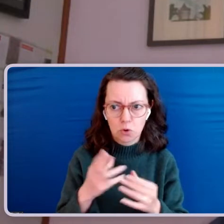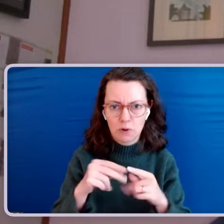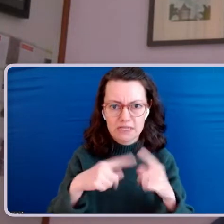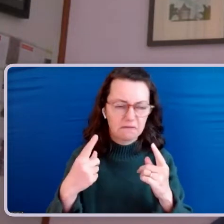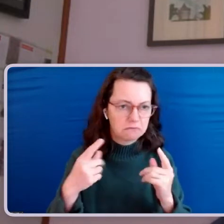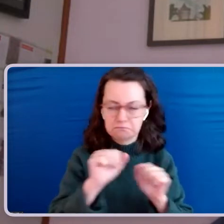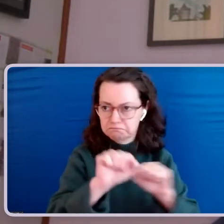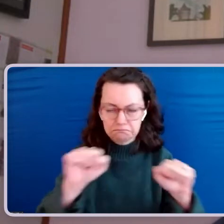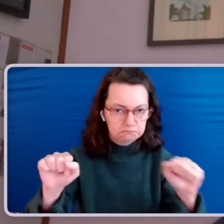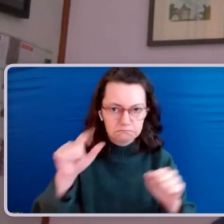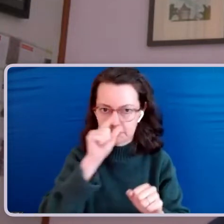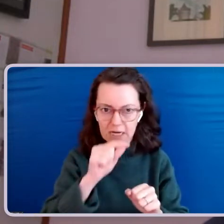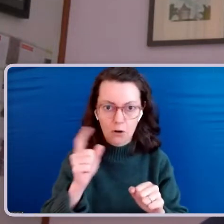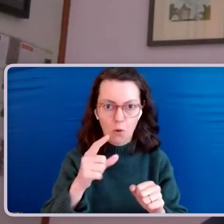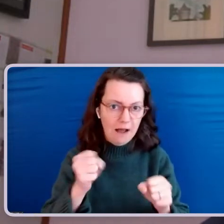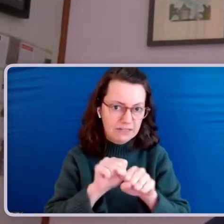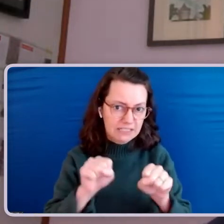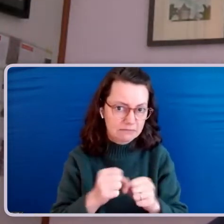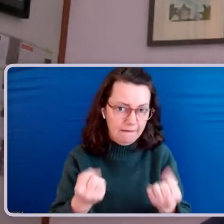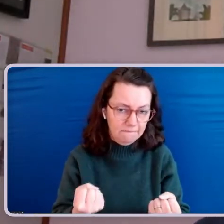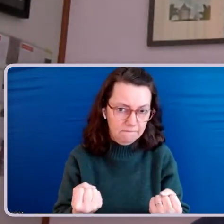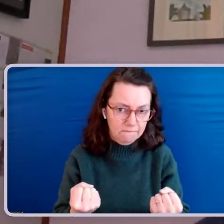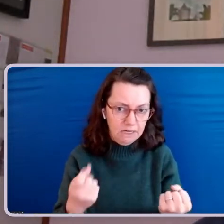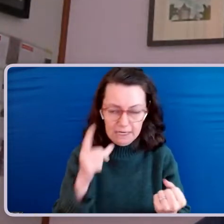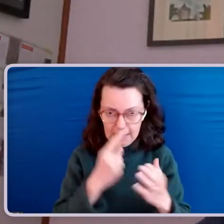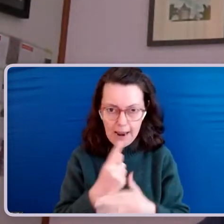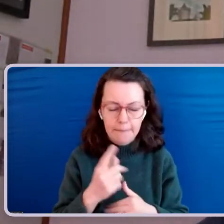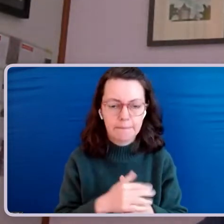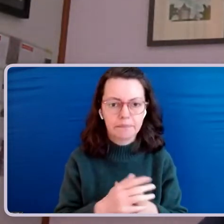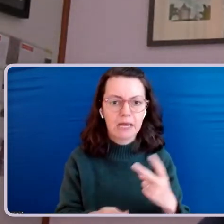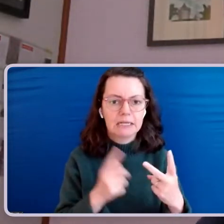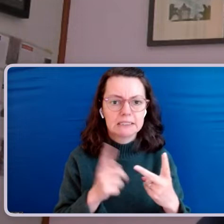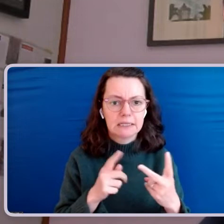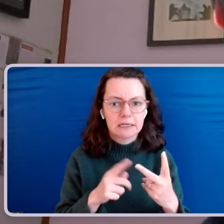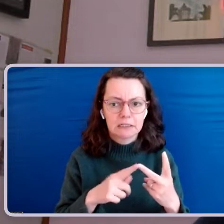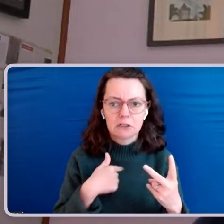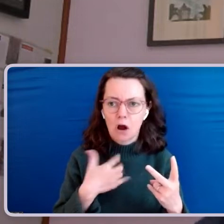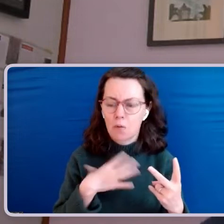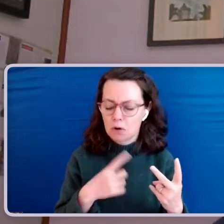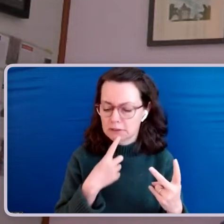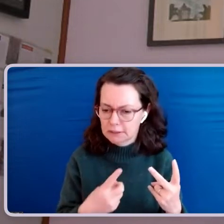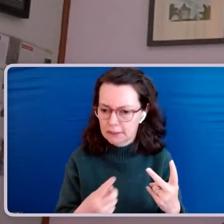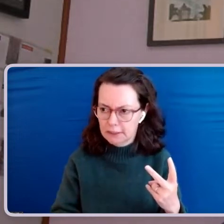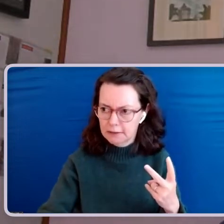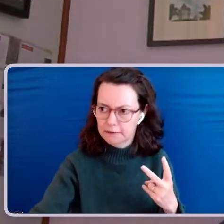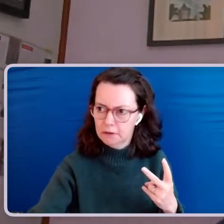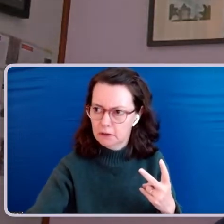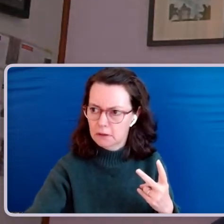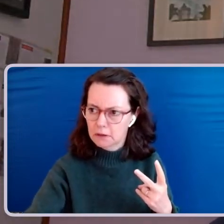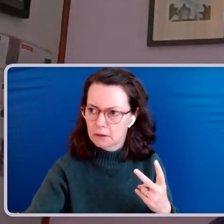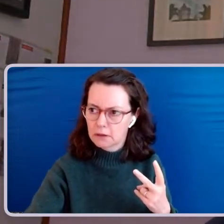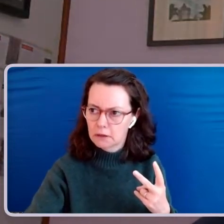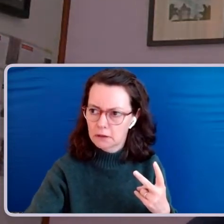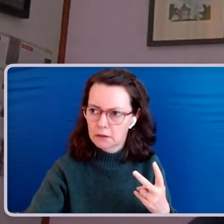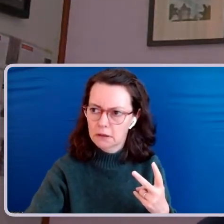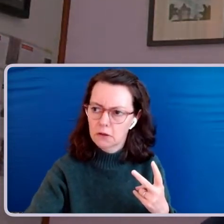that are already in place. One of the other things I think is really need to be acknowledged is